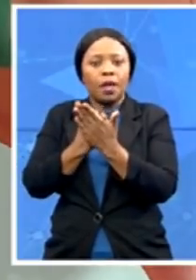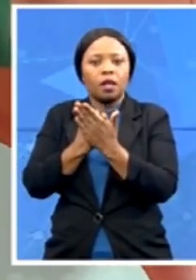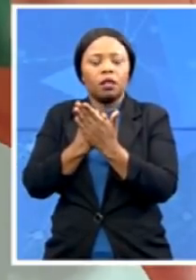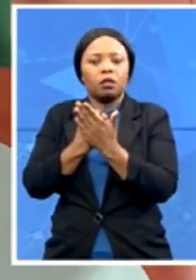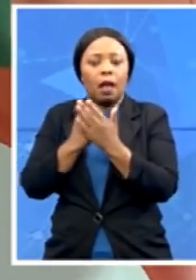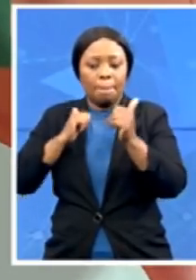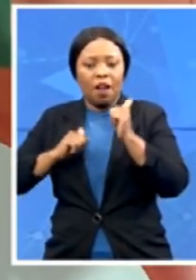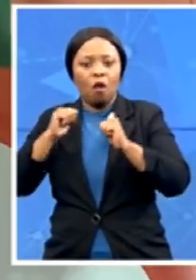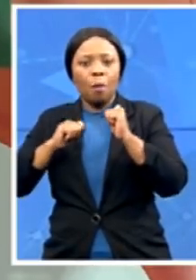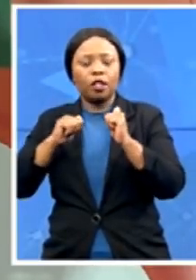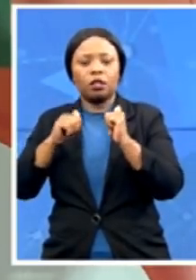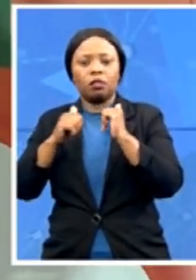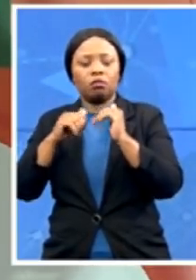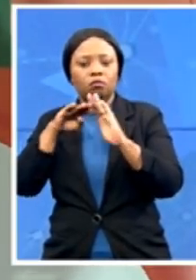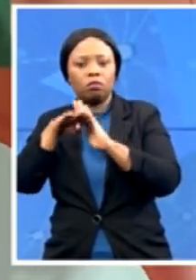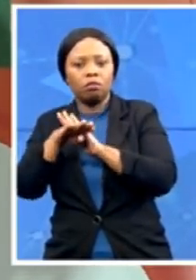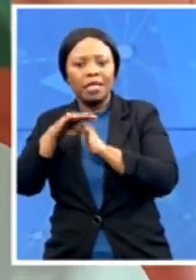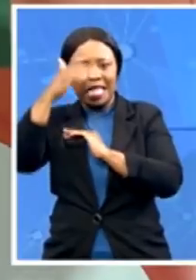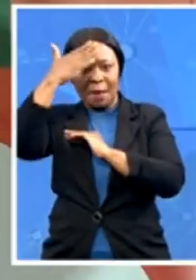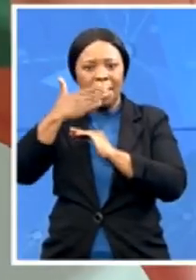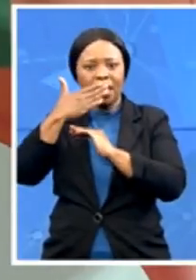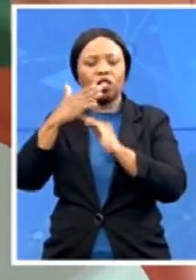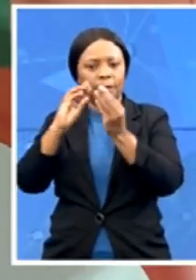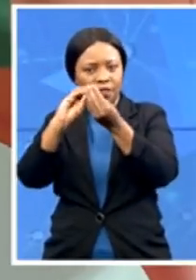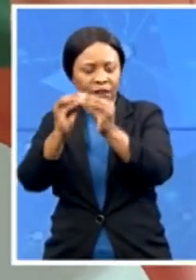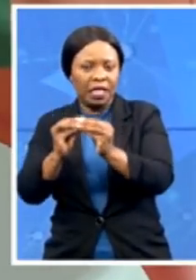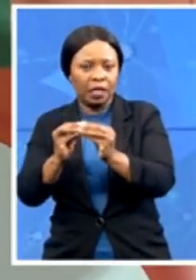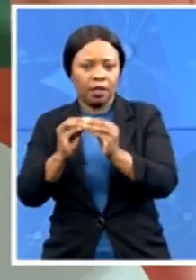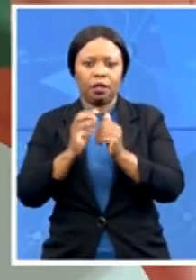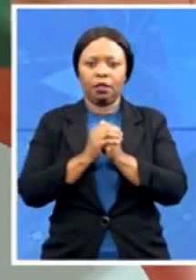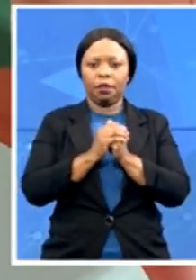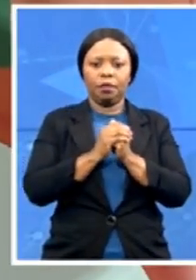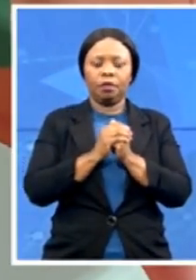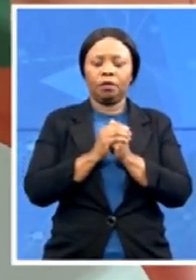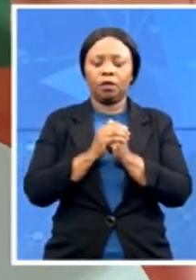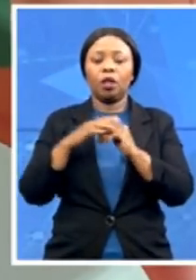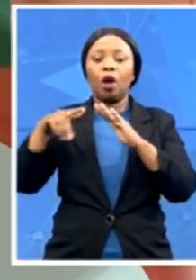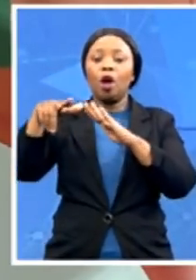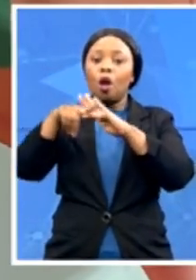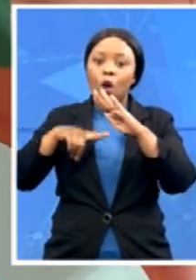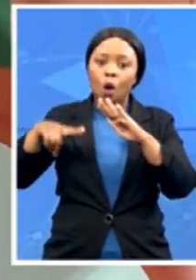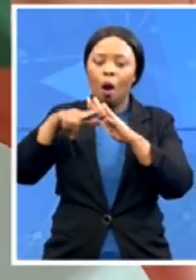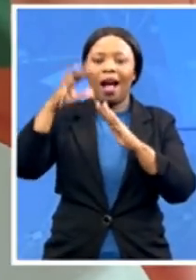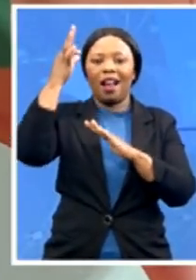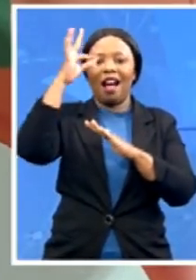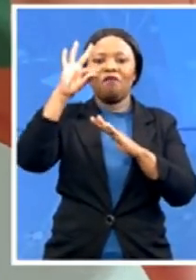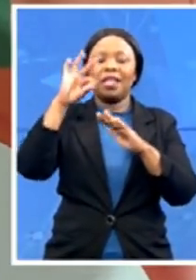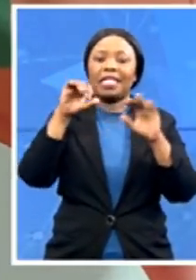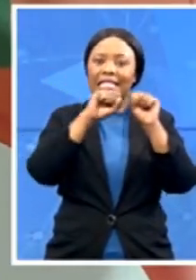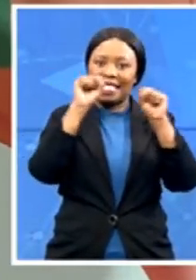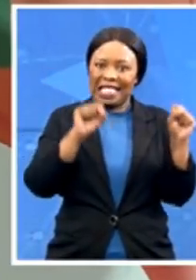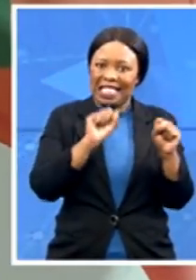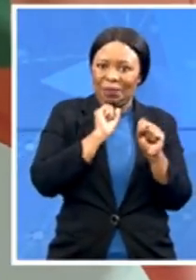It is our local government system that we must now look at